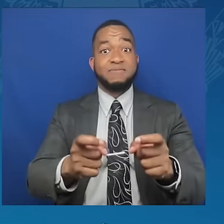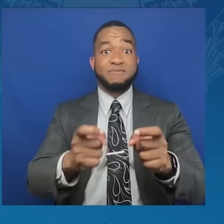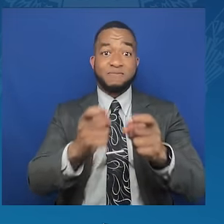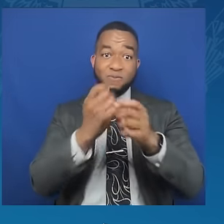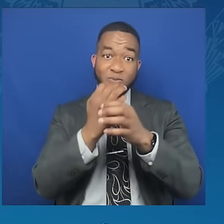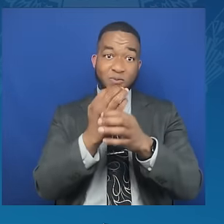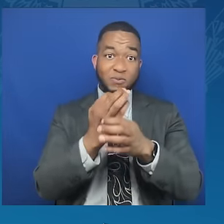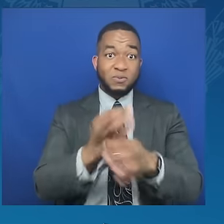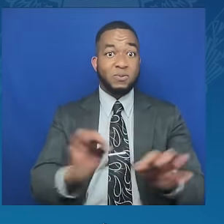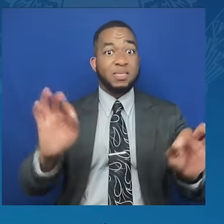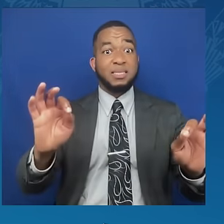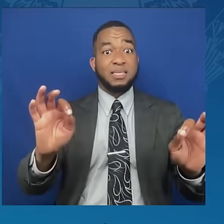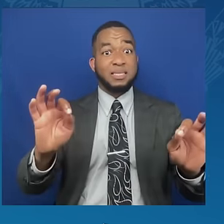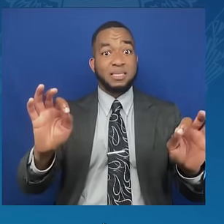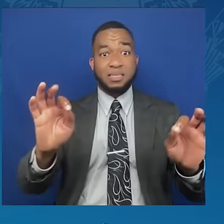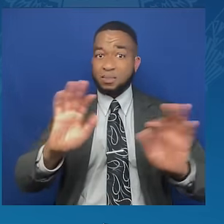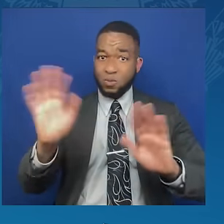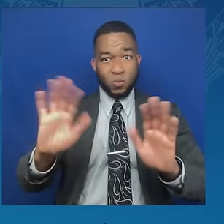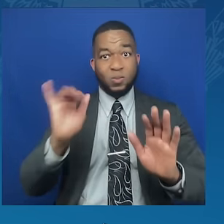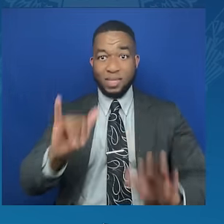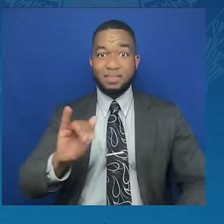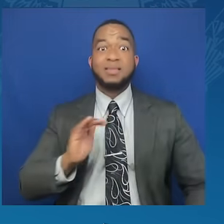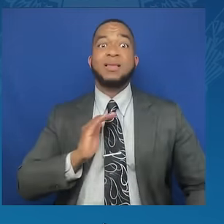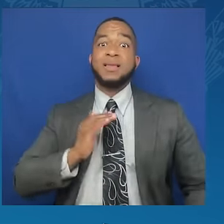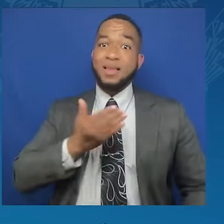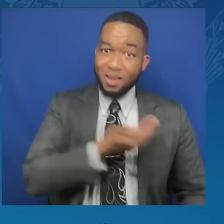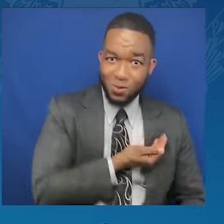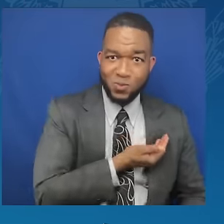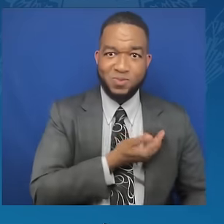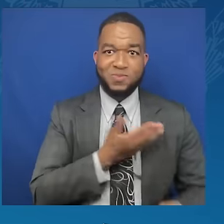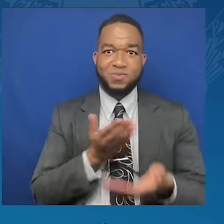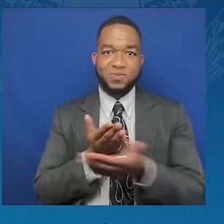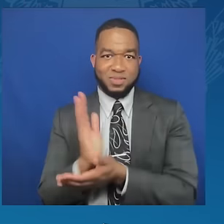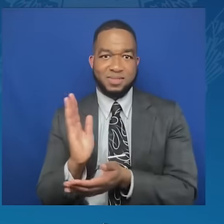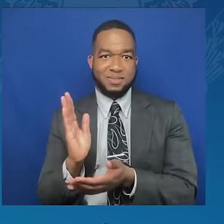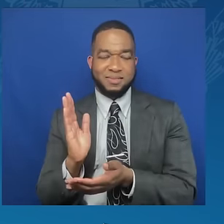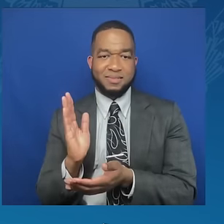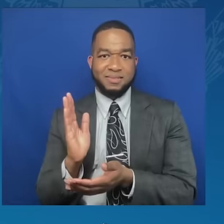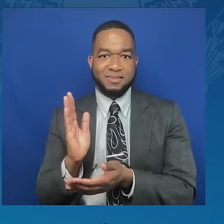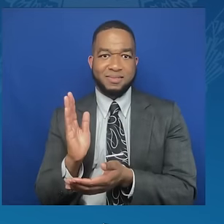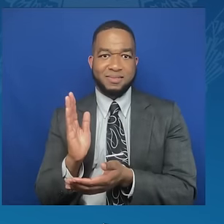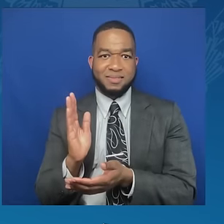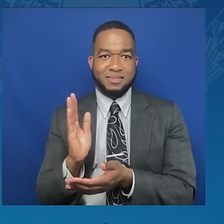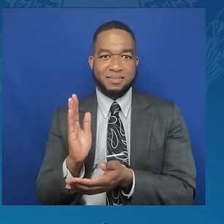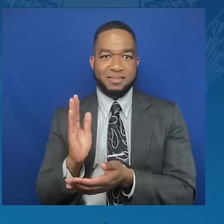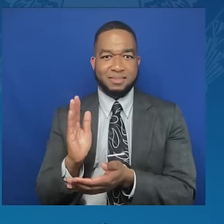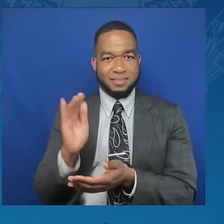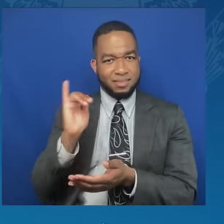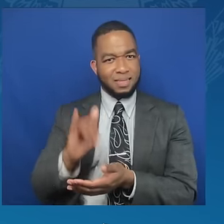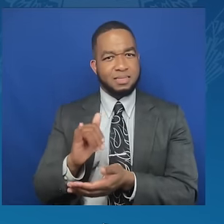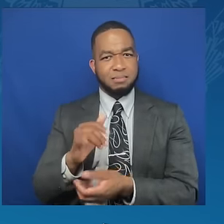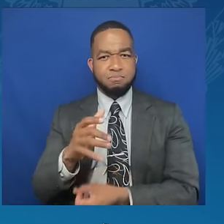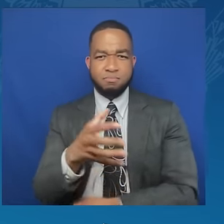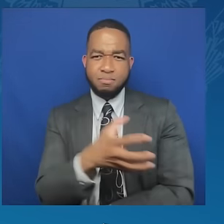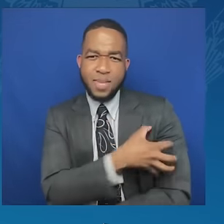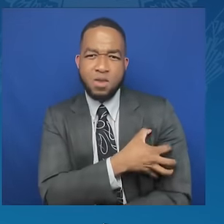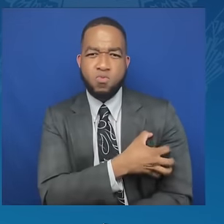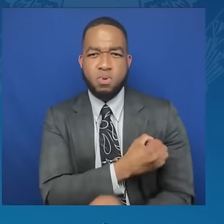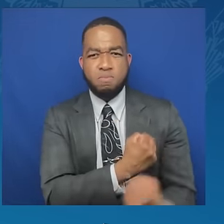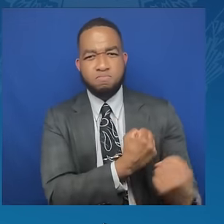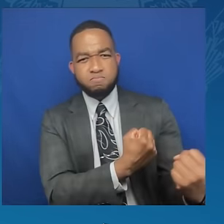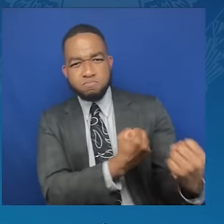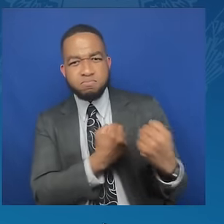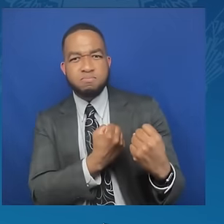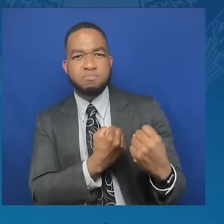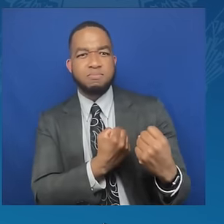right. And the power behind the promise of freedom has